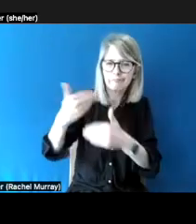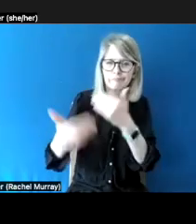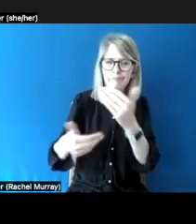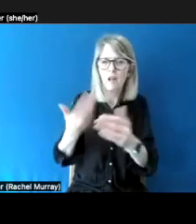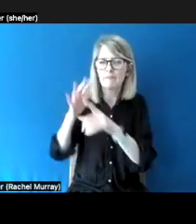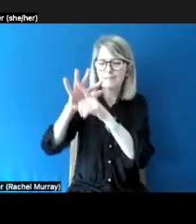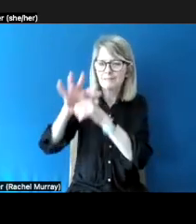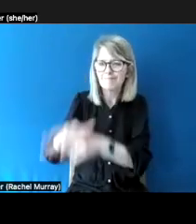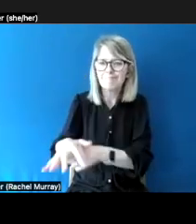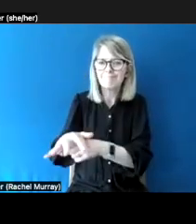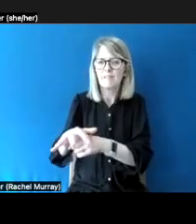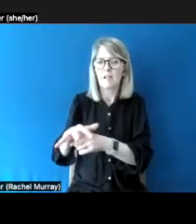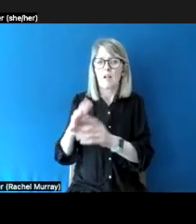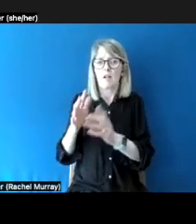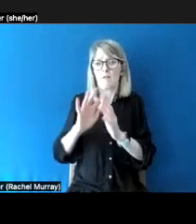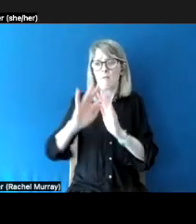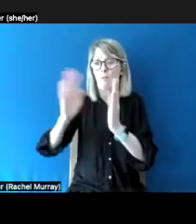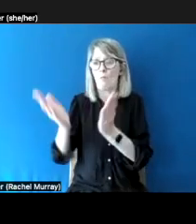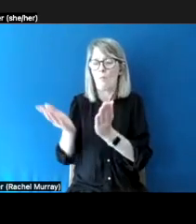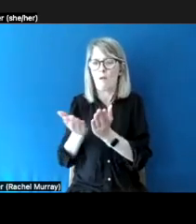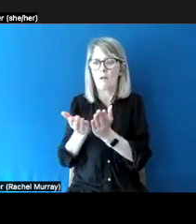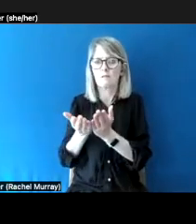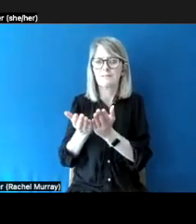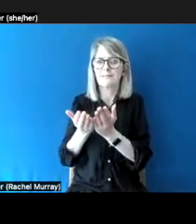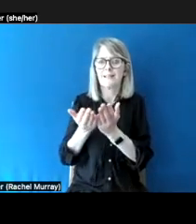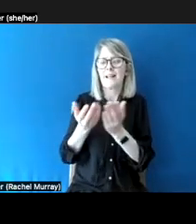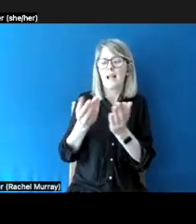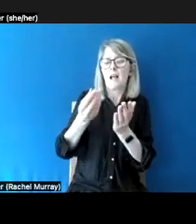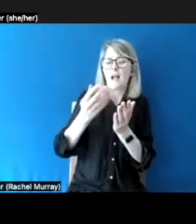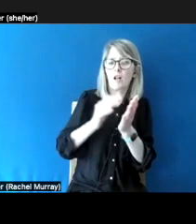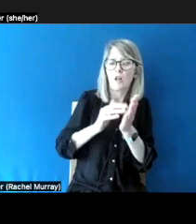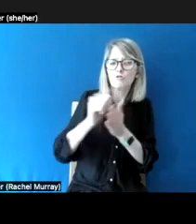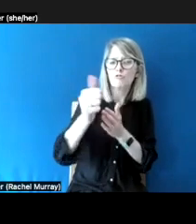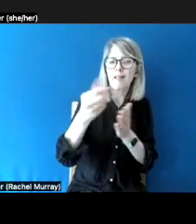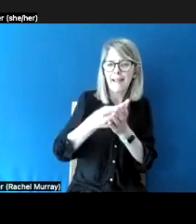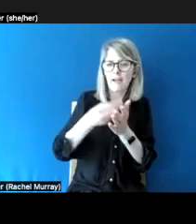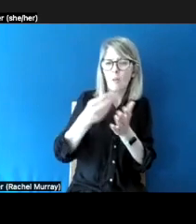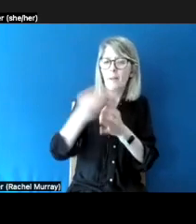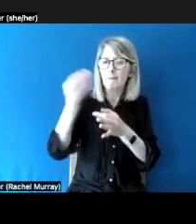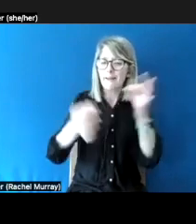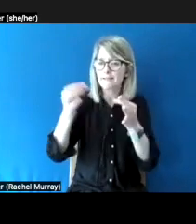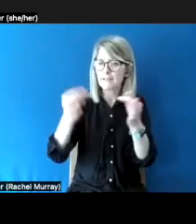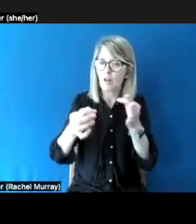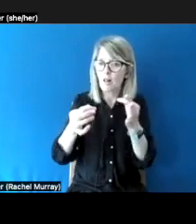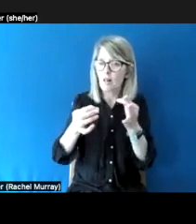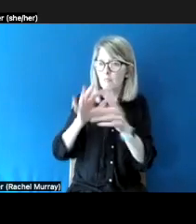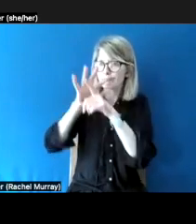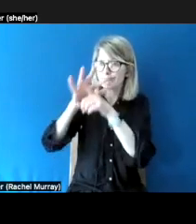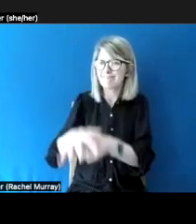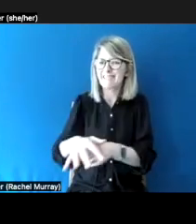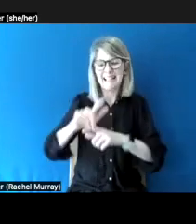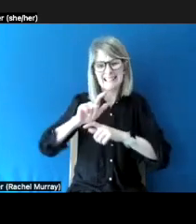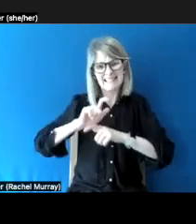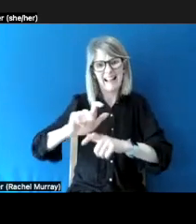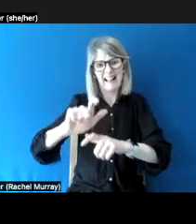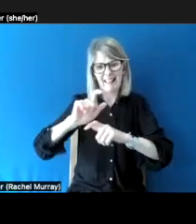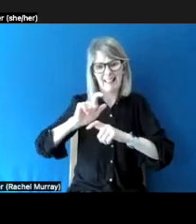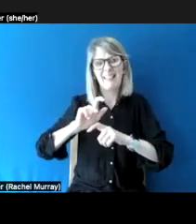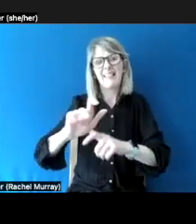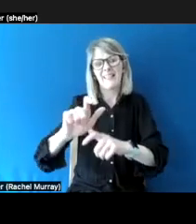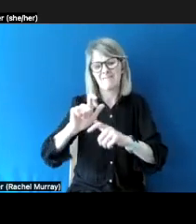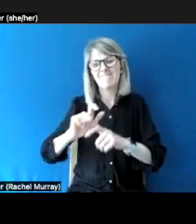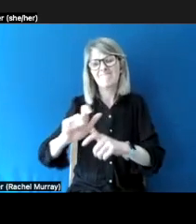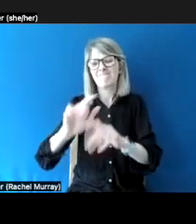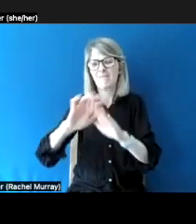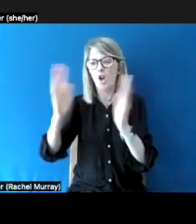political domination still characterizes global politics. So this is a fundamental kind of a lens or a commitment